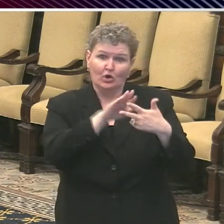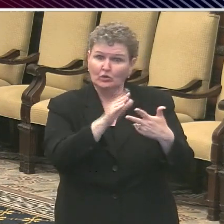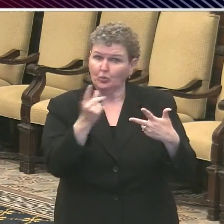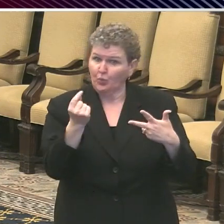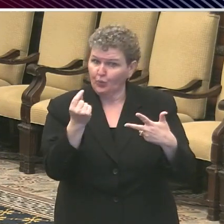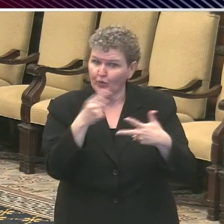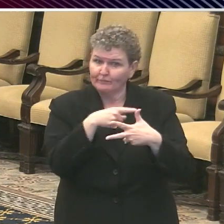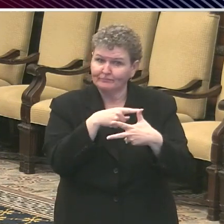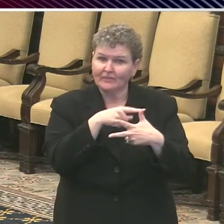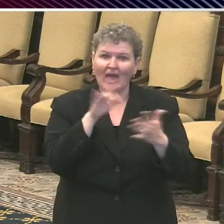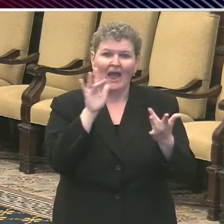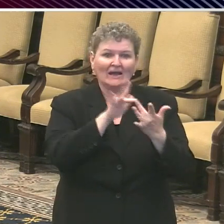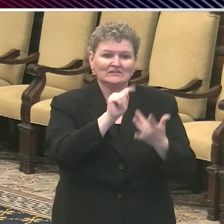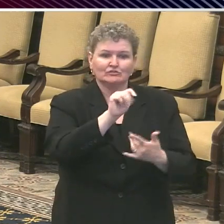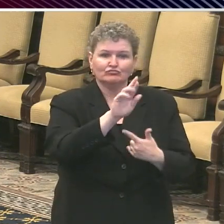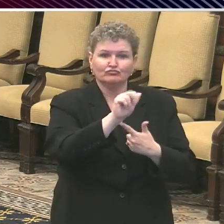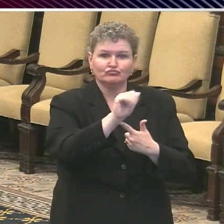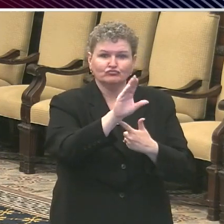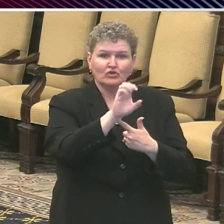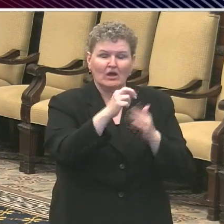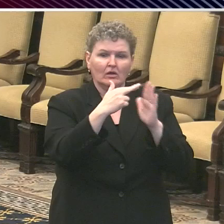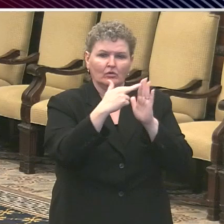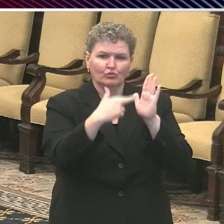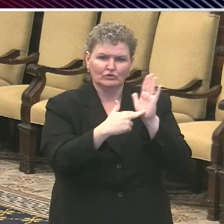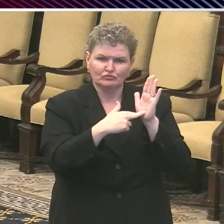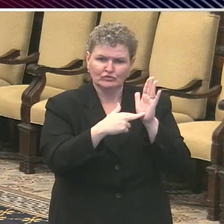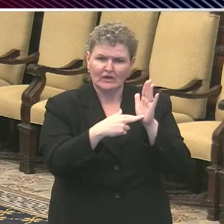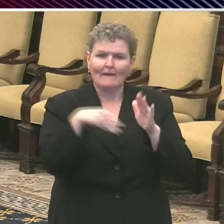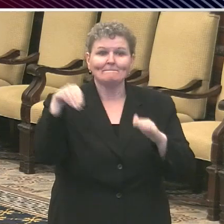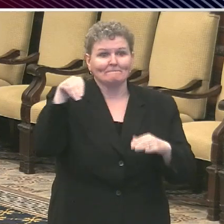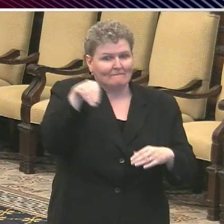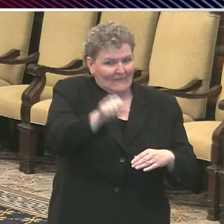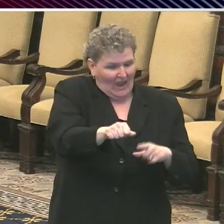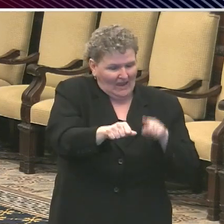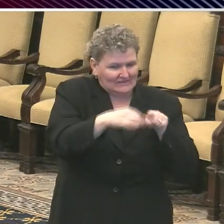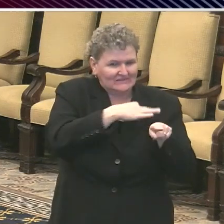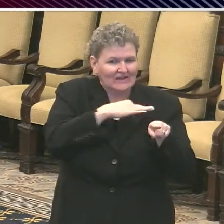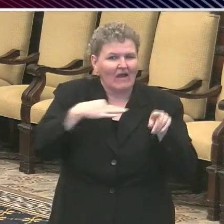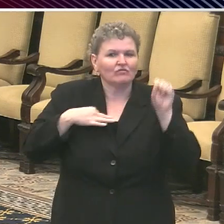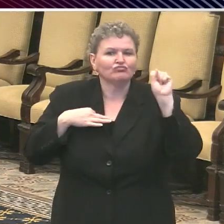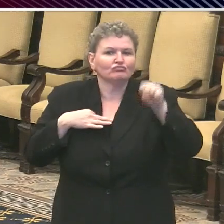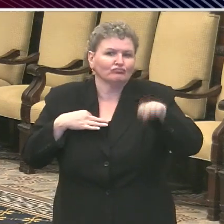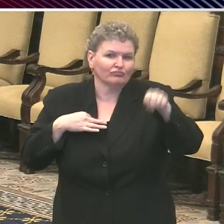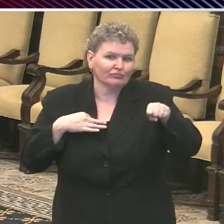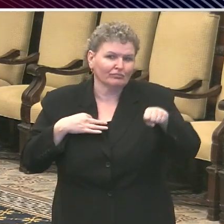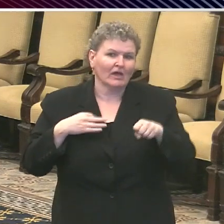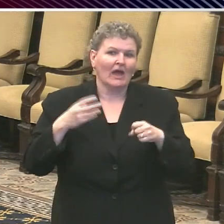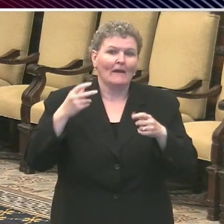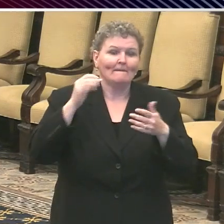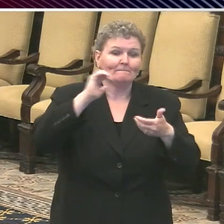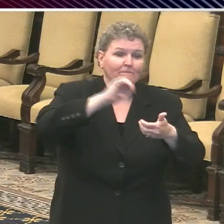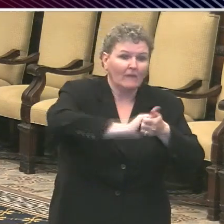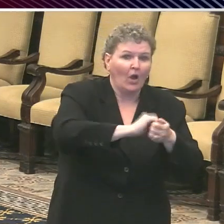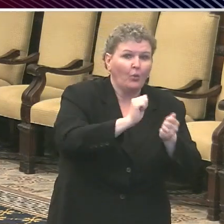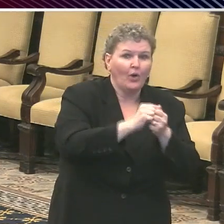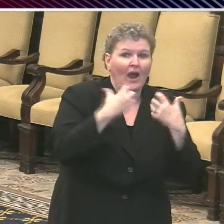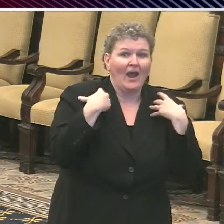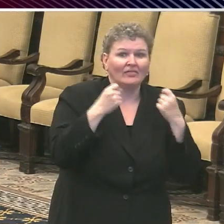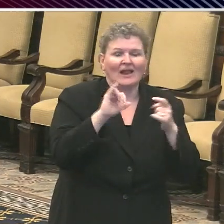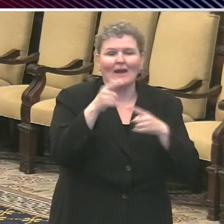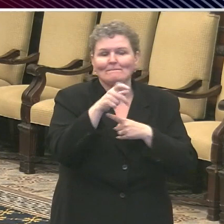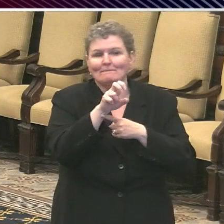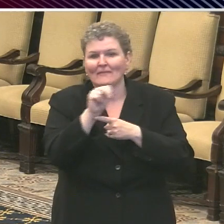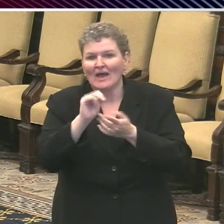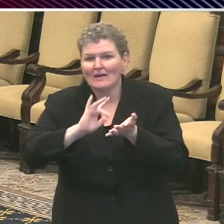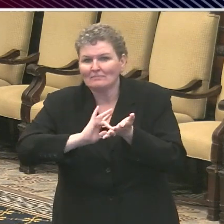contact tracing done by paid staff. The other is working with a partner healthcare organization, such as Penn Medicine.